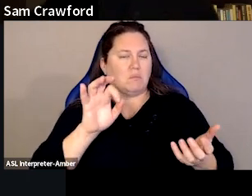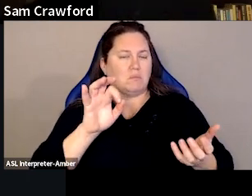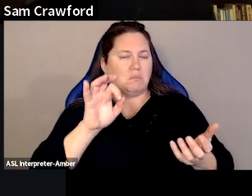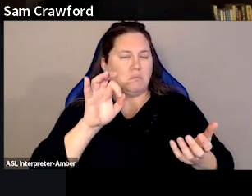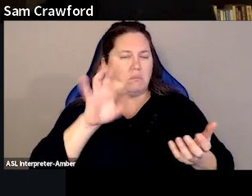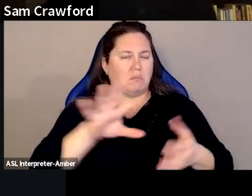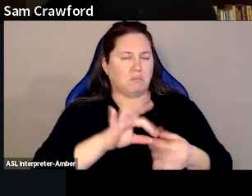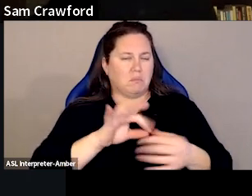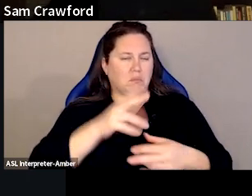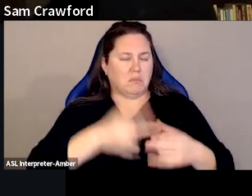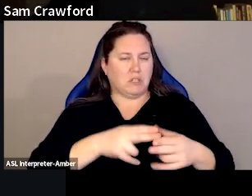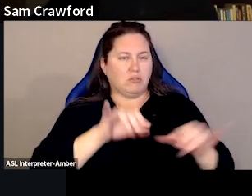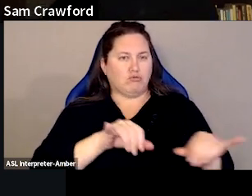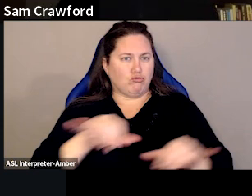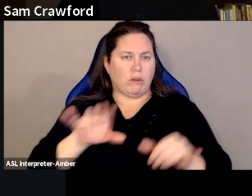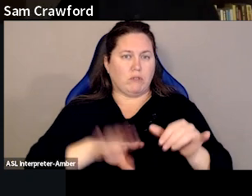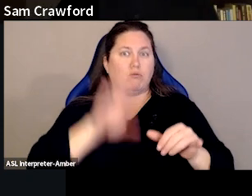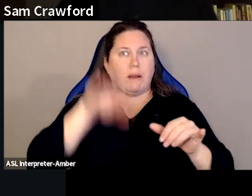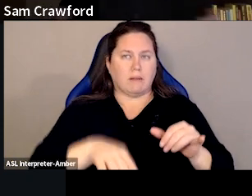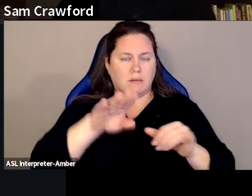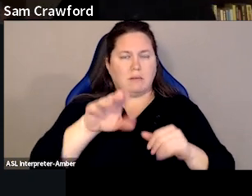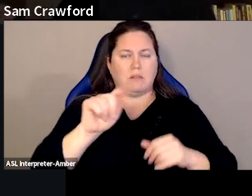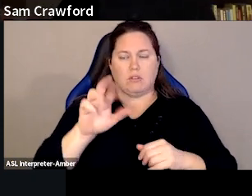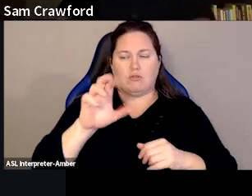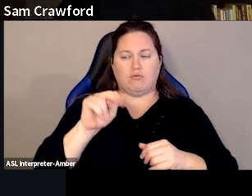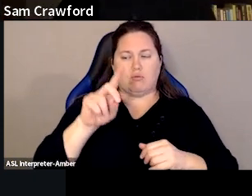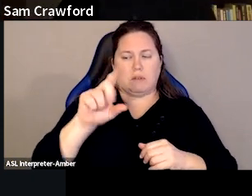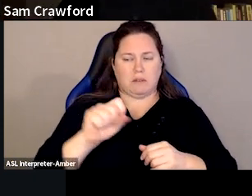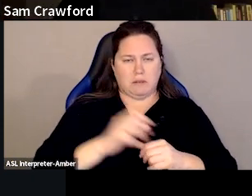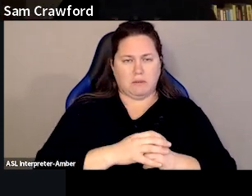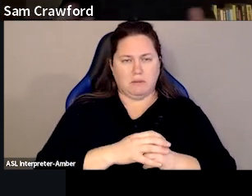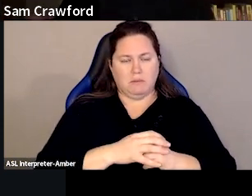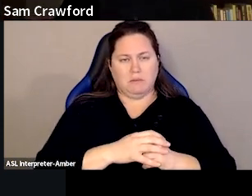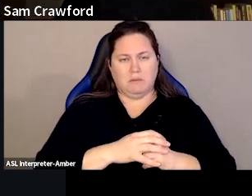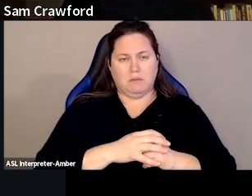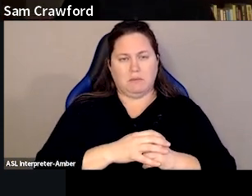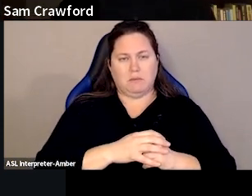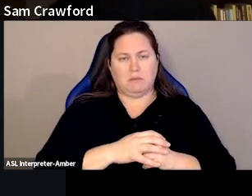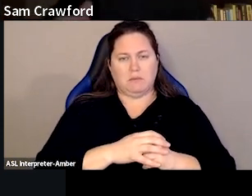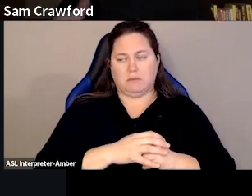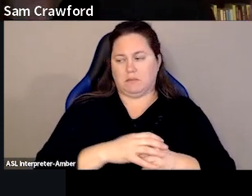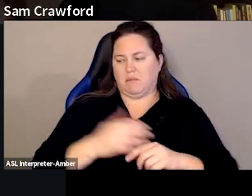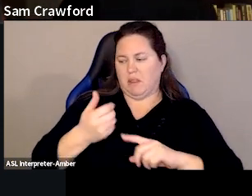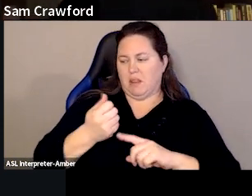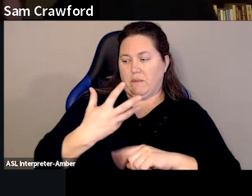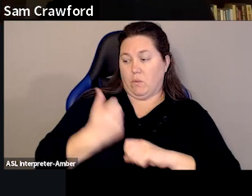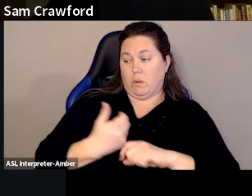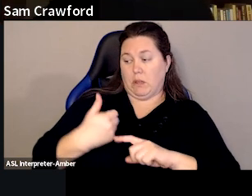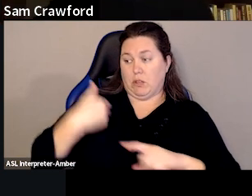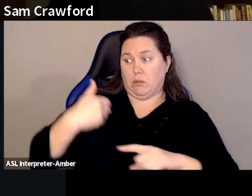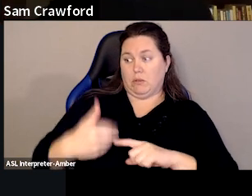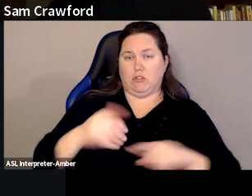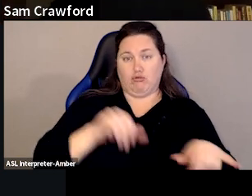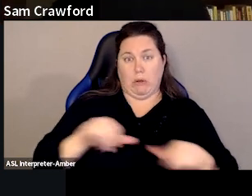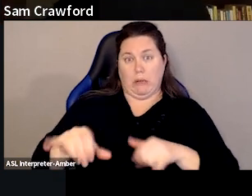So obviously, design paradigms have moved on massively in even just the past few years, because that is what they do.